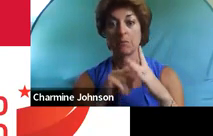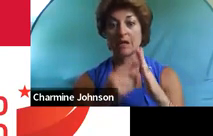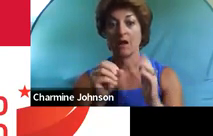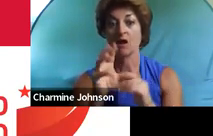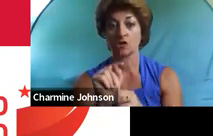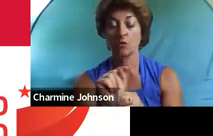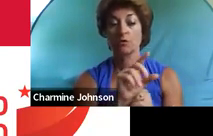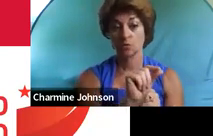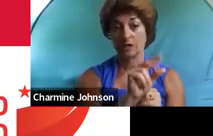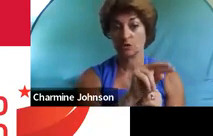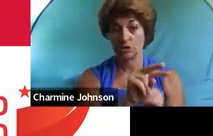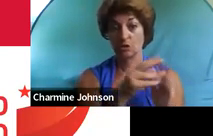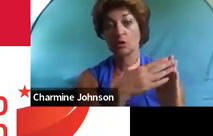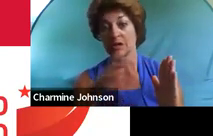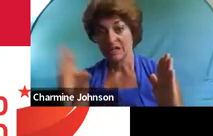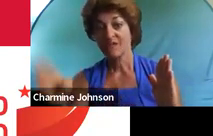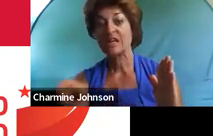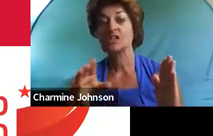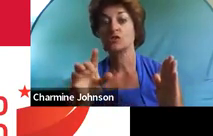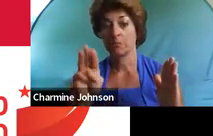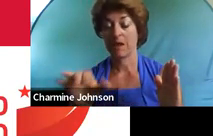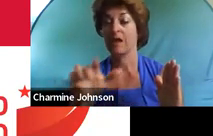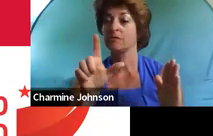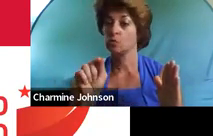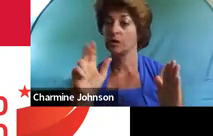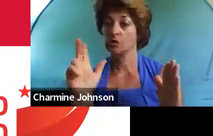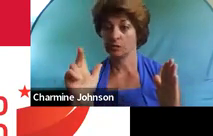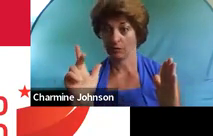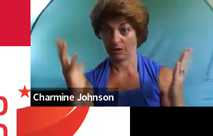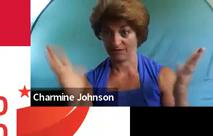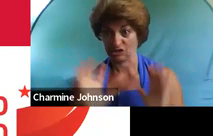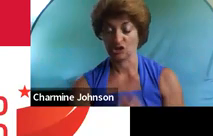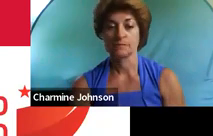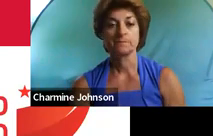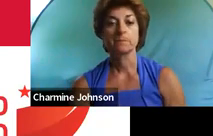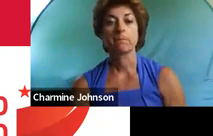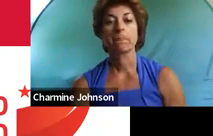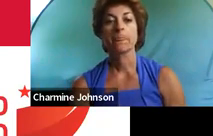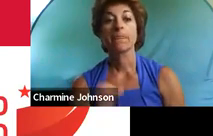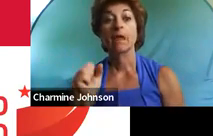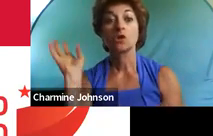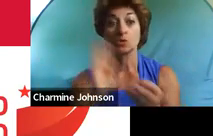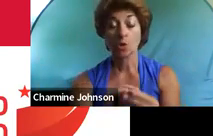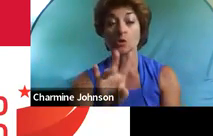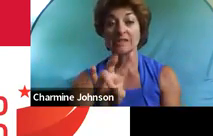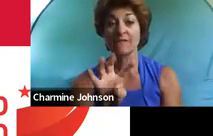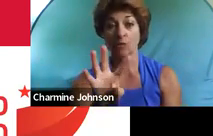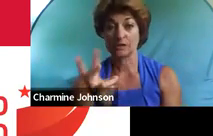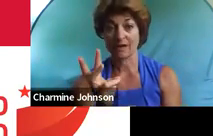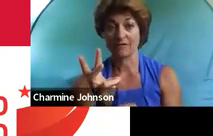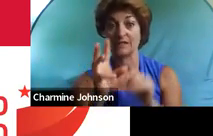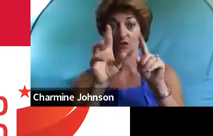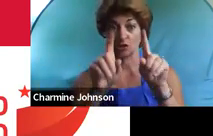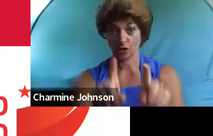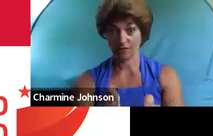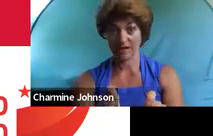2022 and concluded in May of 2023. Next slide. So there were a total of 746